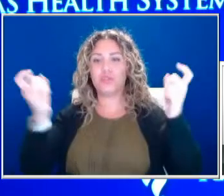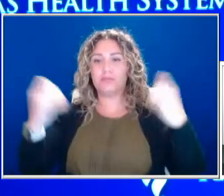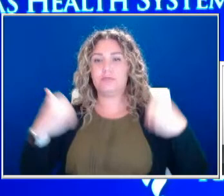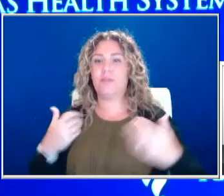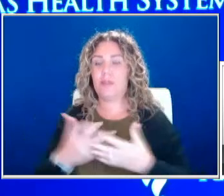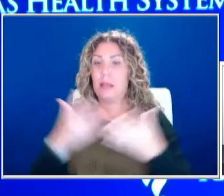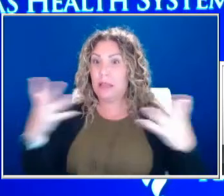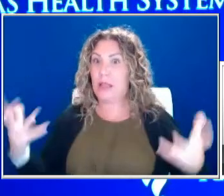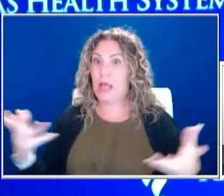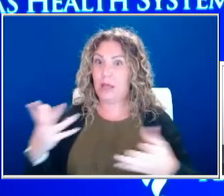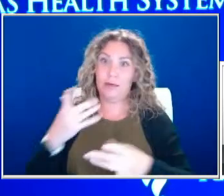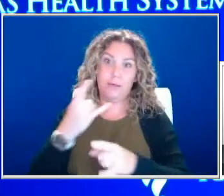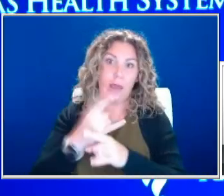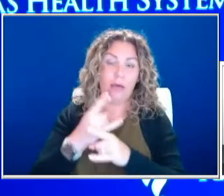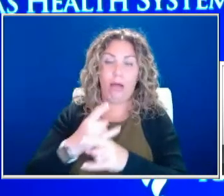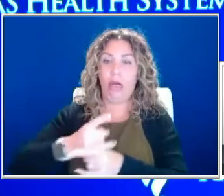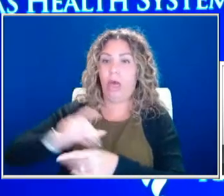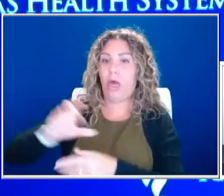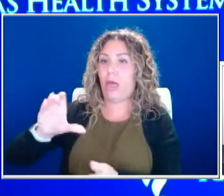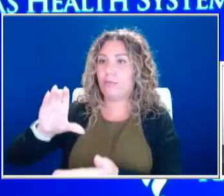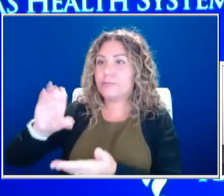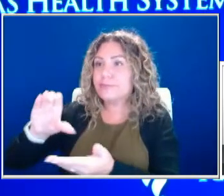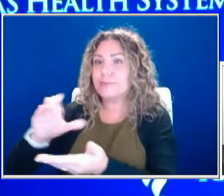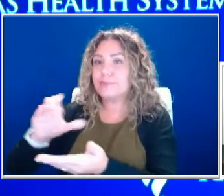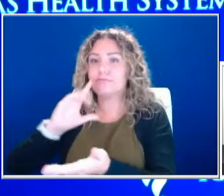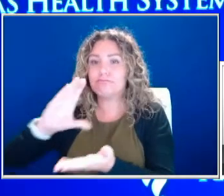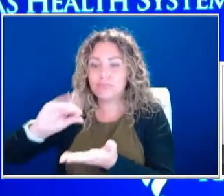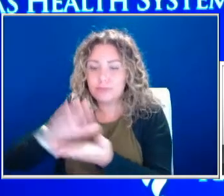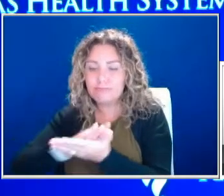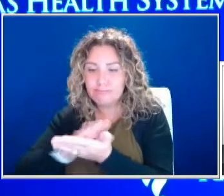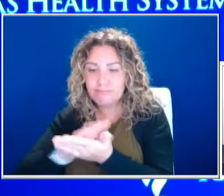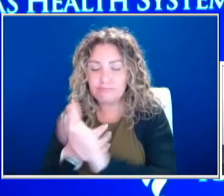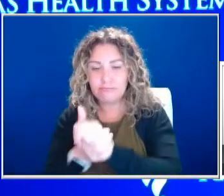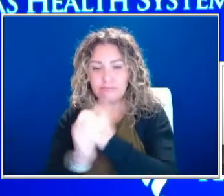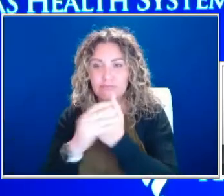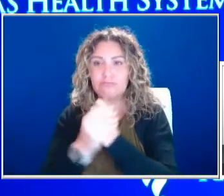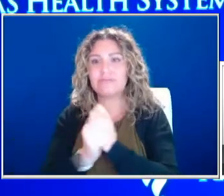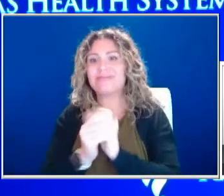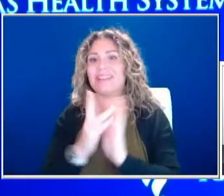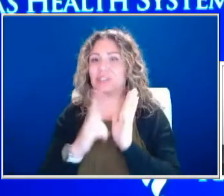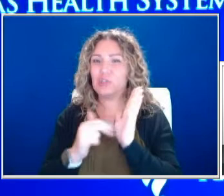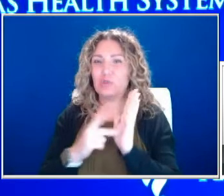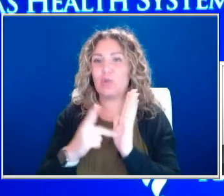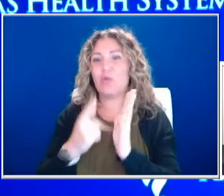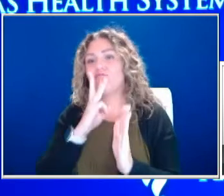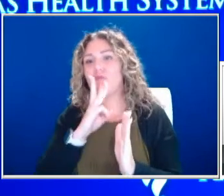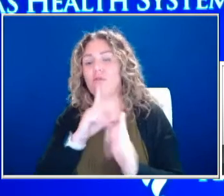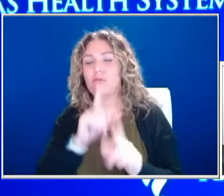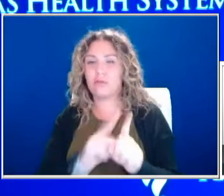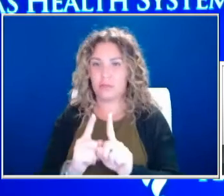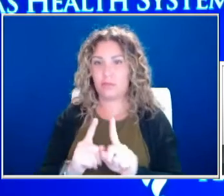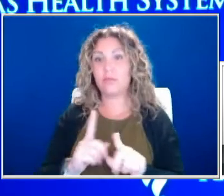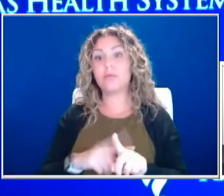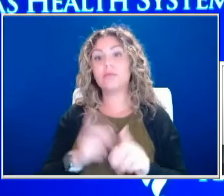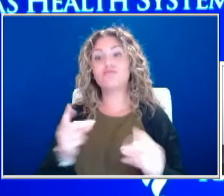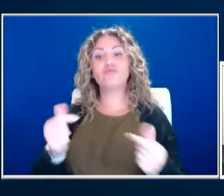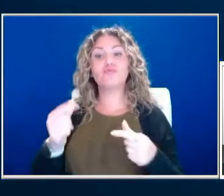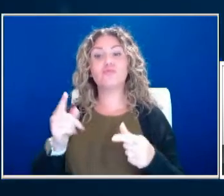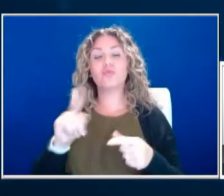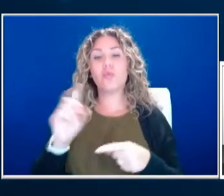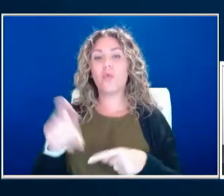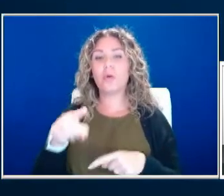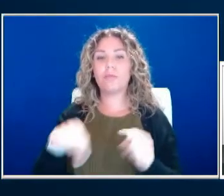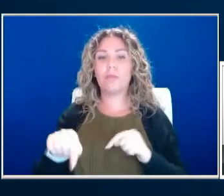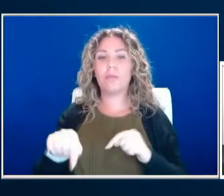alcohol dispensers for that hand sanitizer, but also using soap and water as well. And one more quick question back to COVID. The Kansas